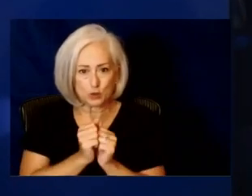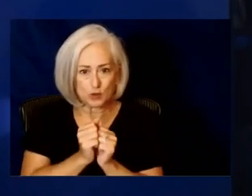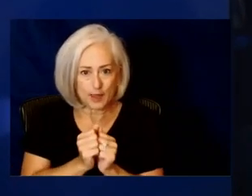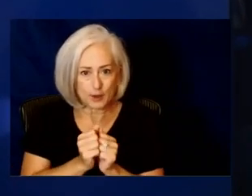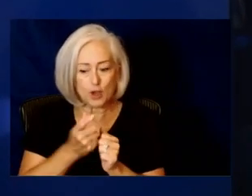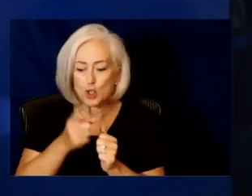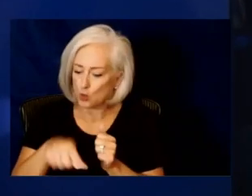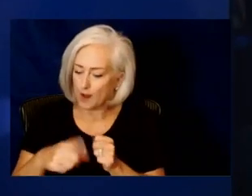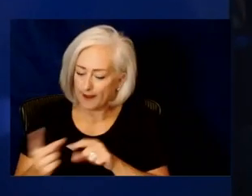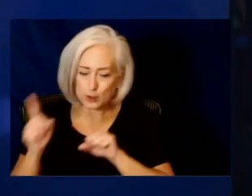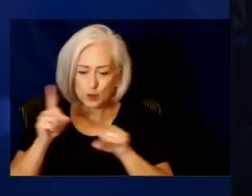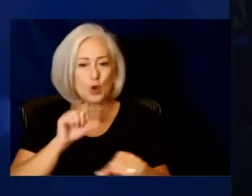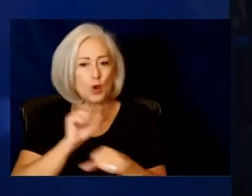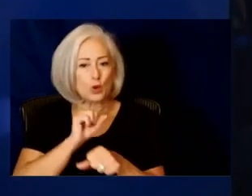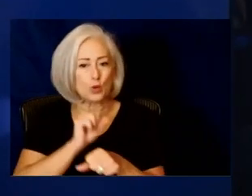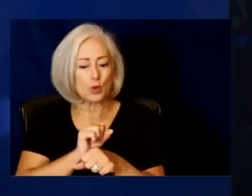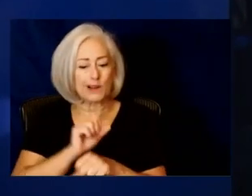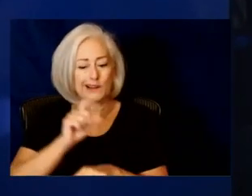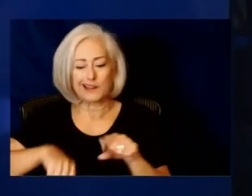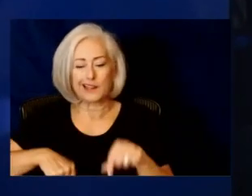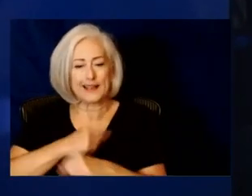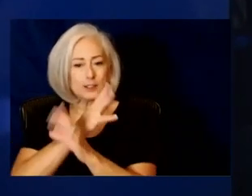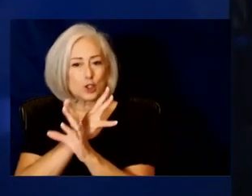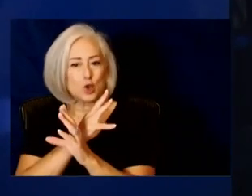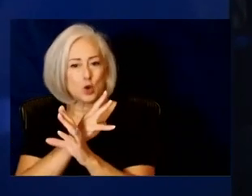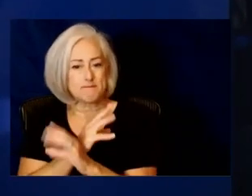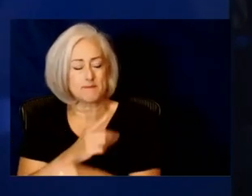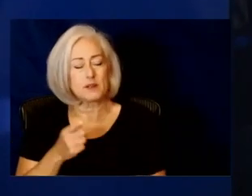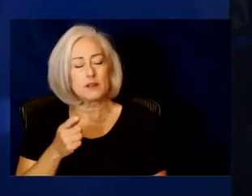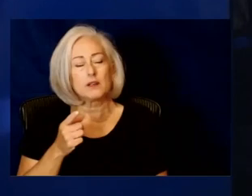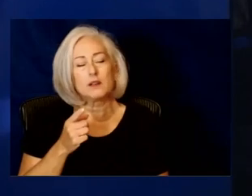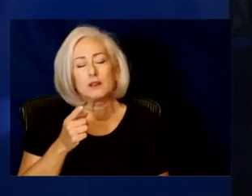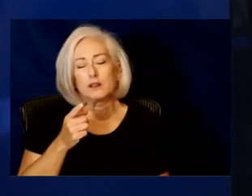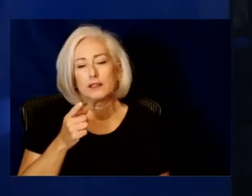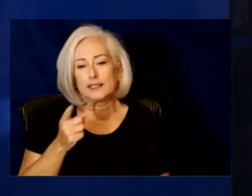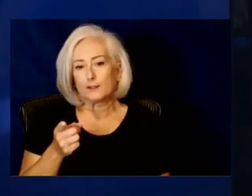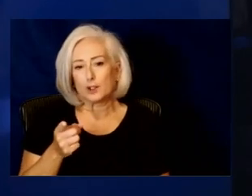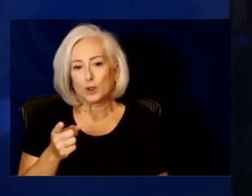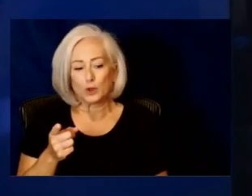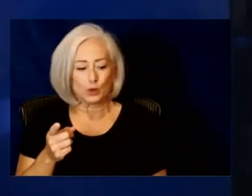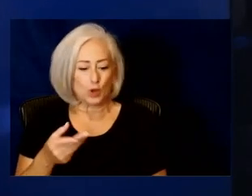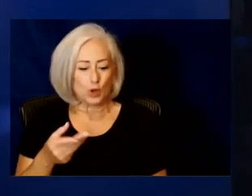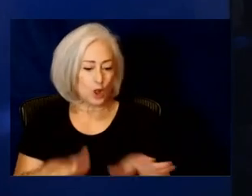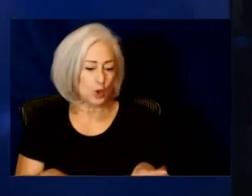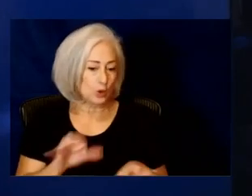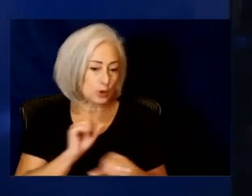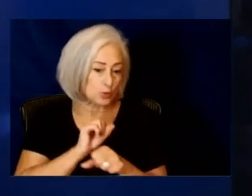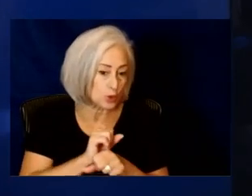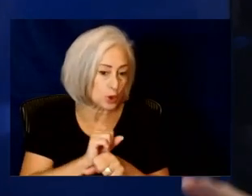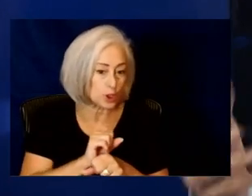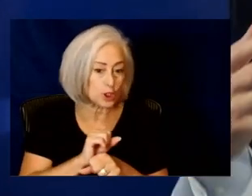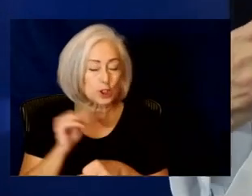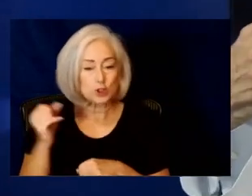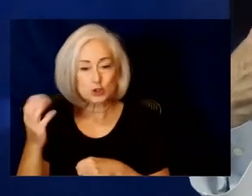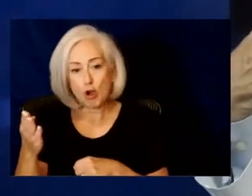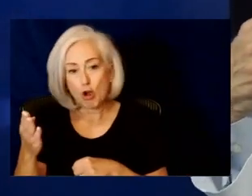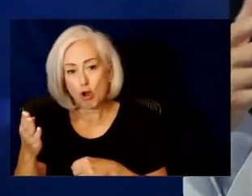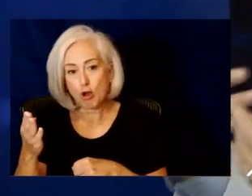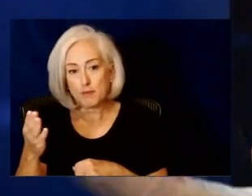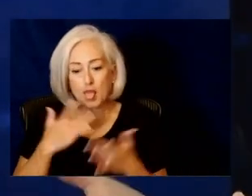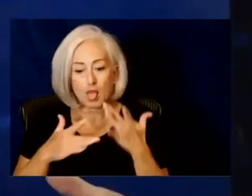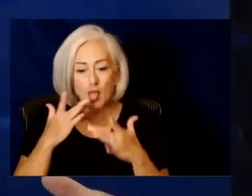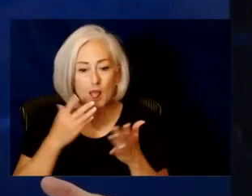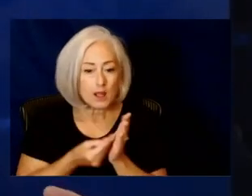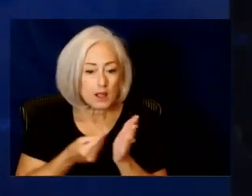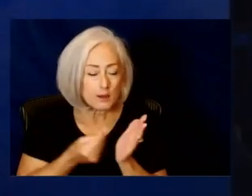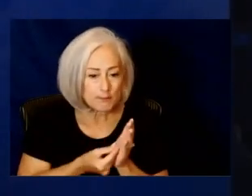trying. And so there are, and then you, if you lose your ability to be employed or you lose income, All of those things contribute, Mario, to a more